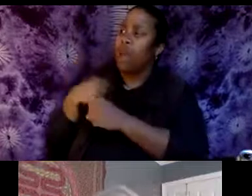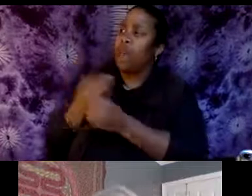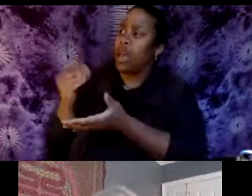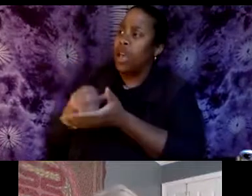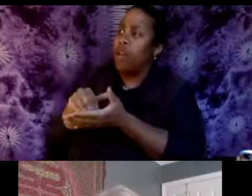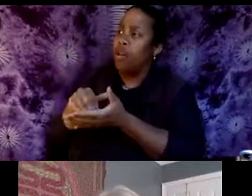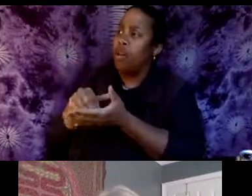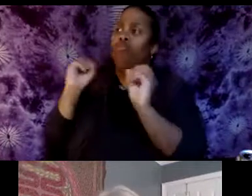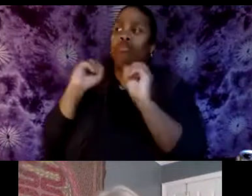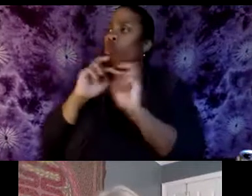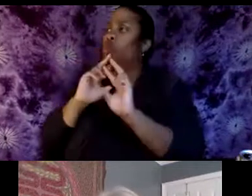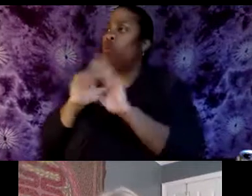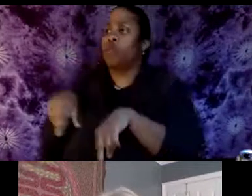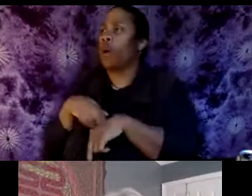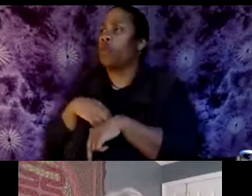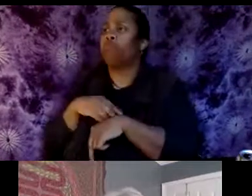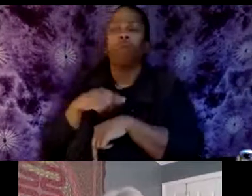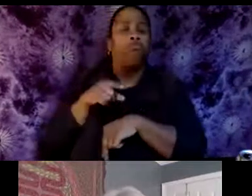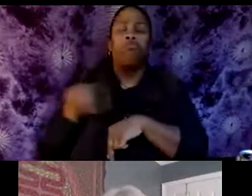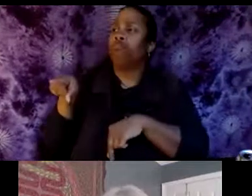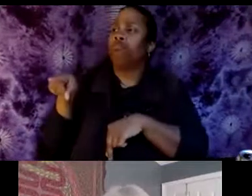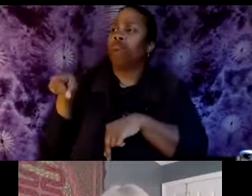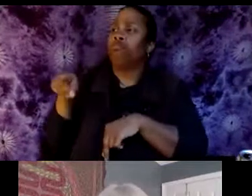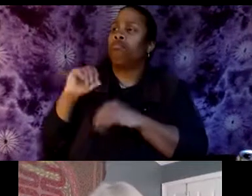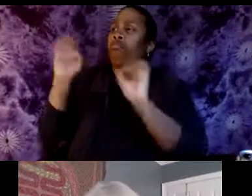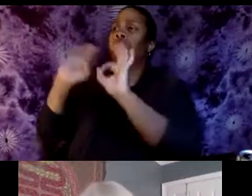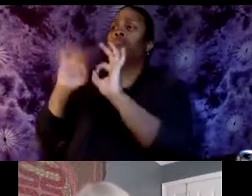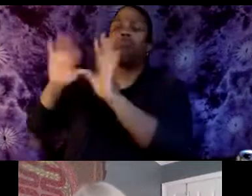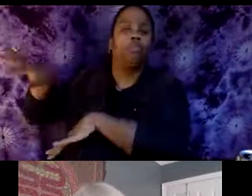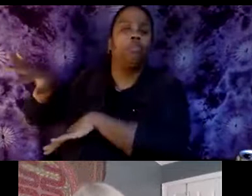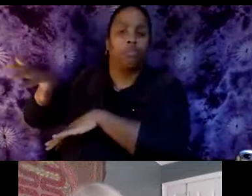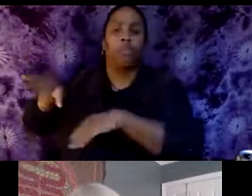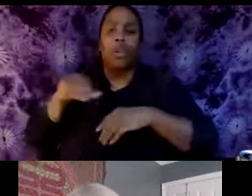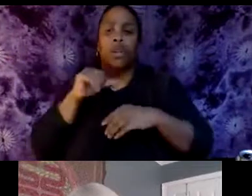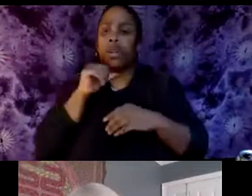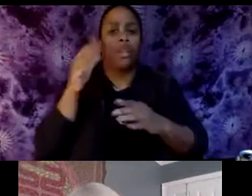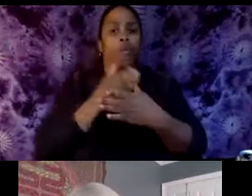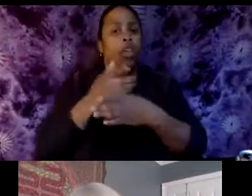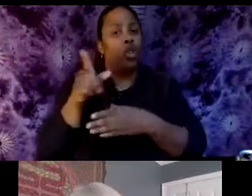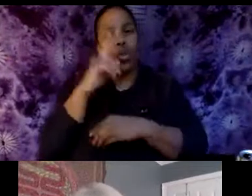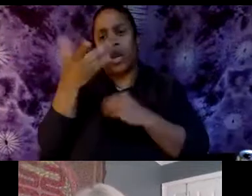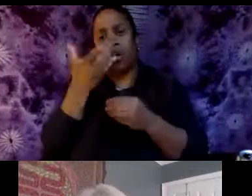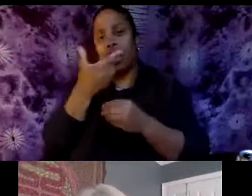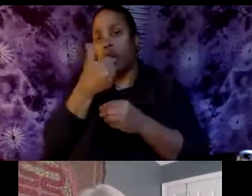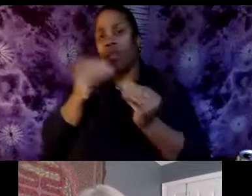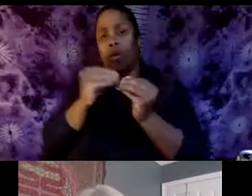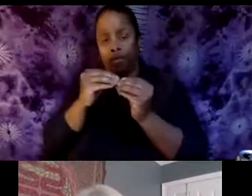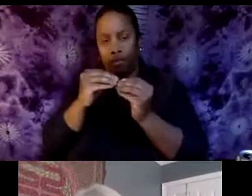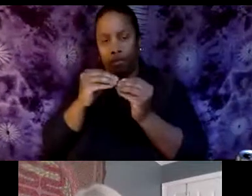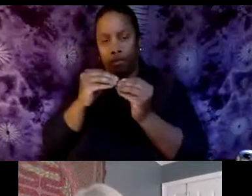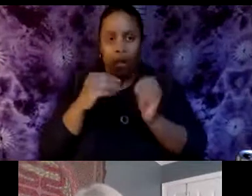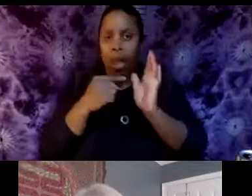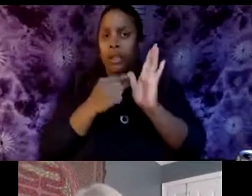is. No big deal. It's like I now, like when I was growing up, and